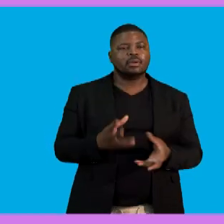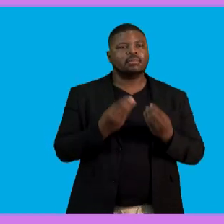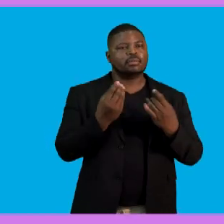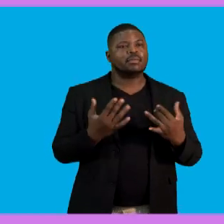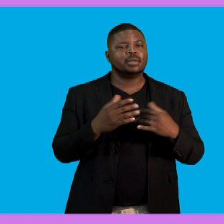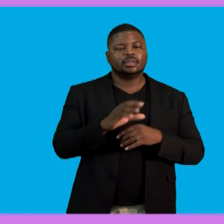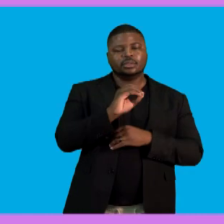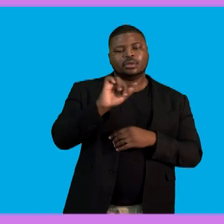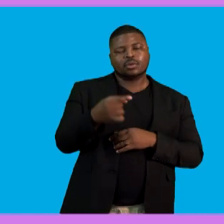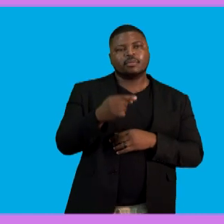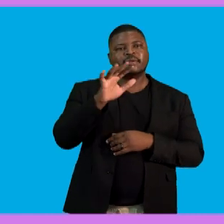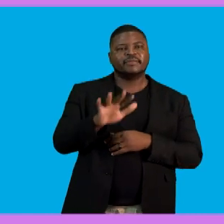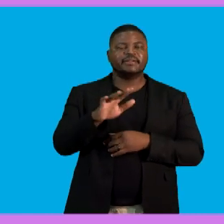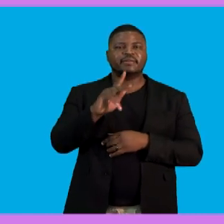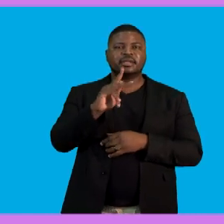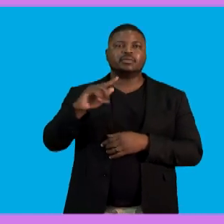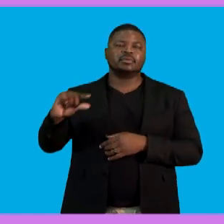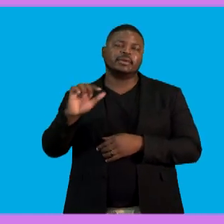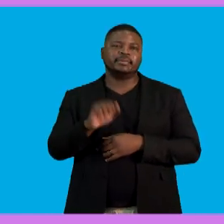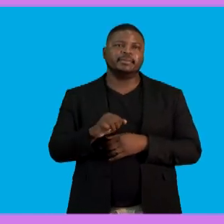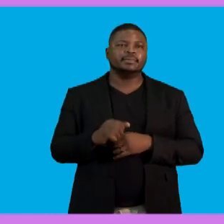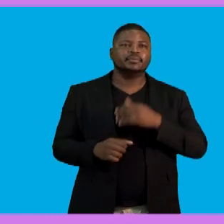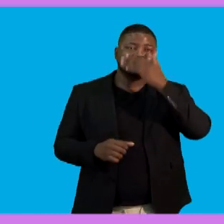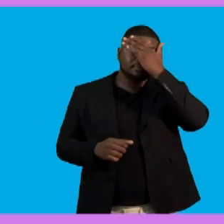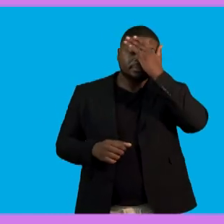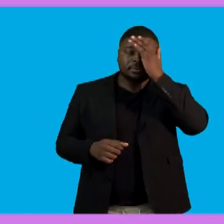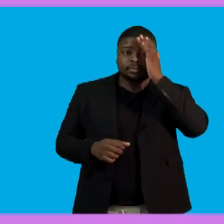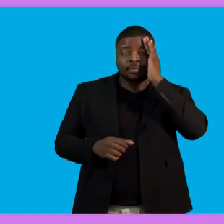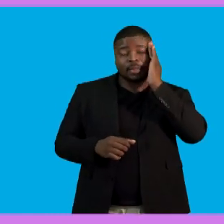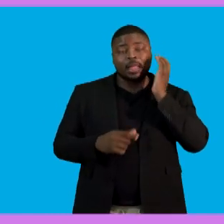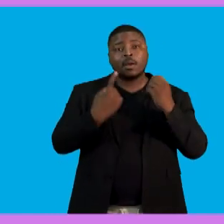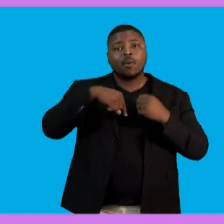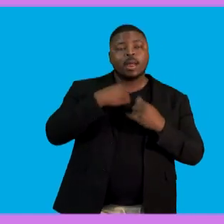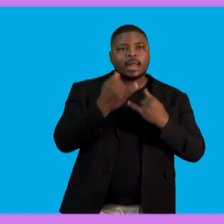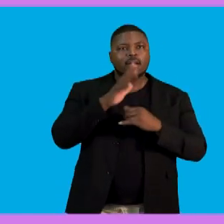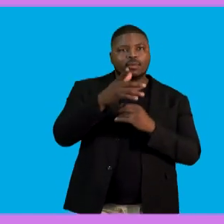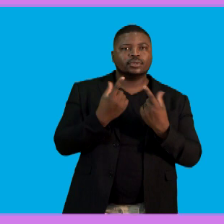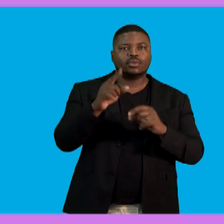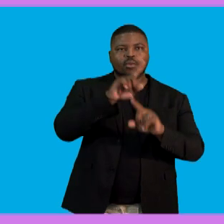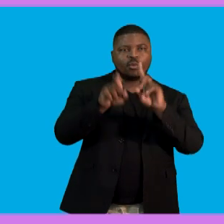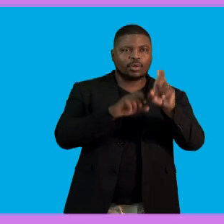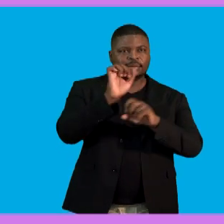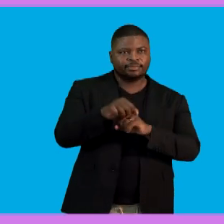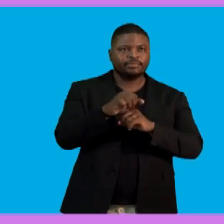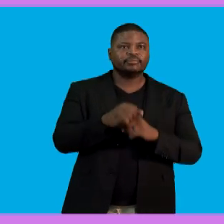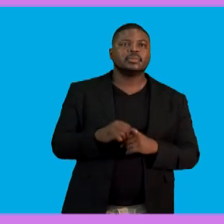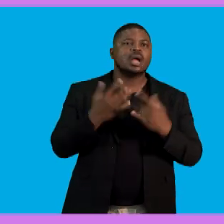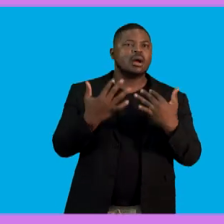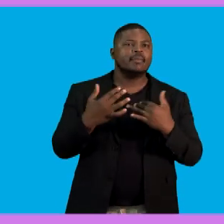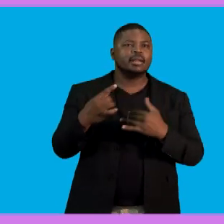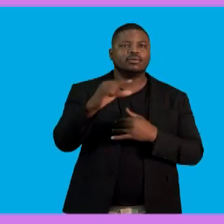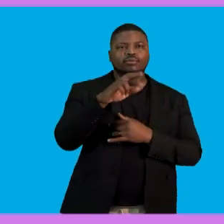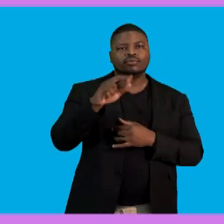it gives us 0.5 kilograms. Then now let's do these questions. How many grams are there in